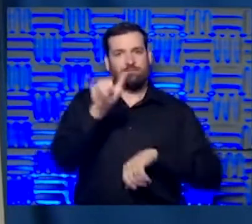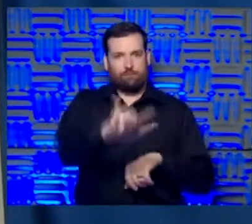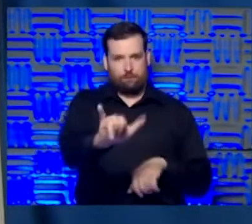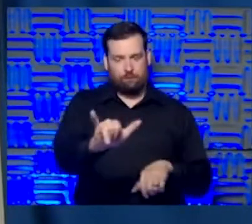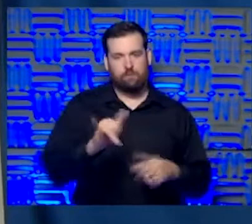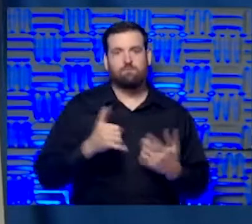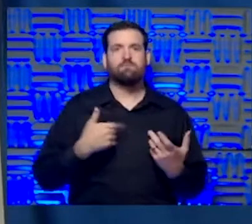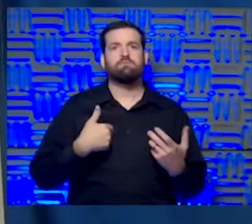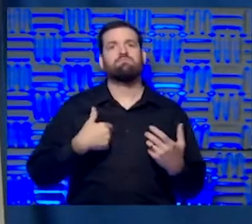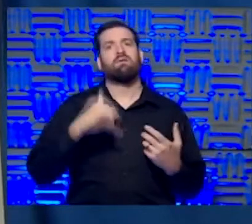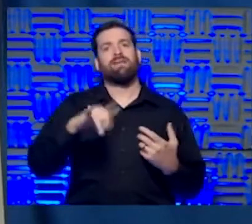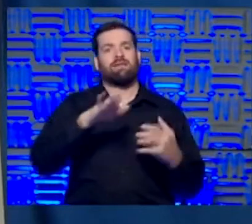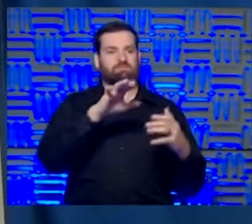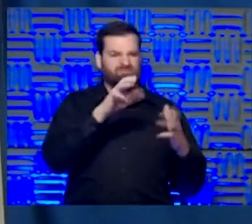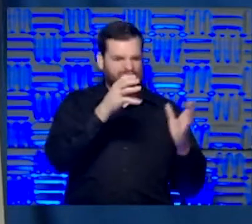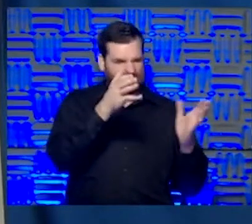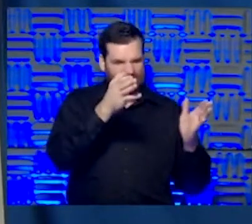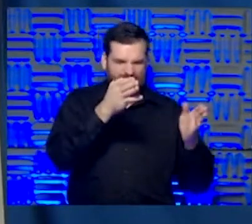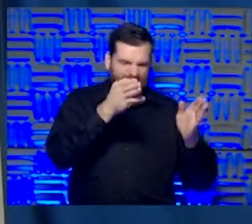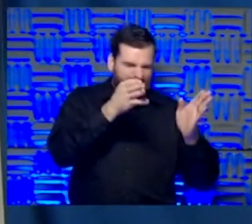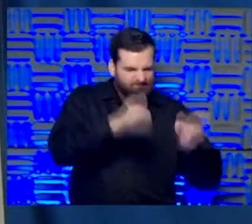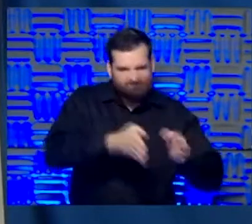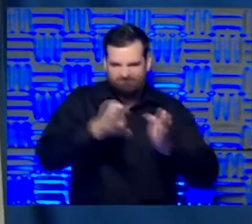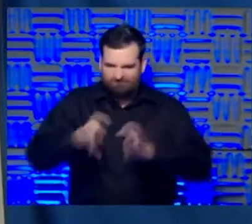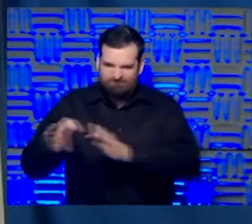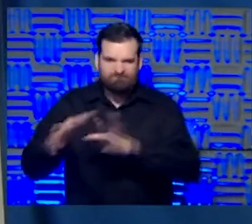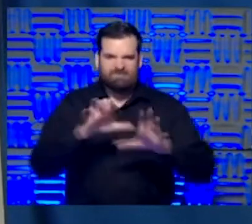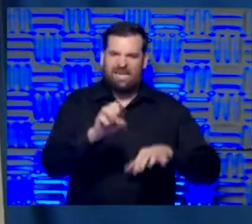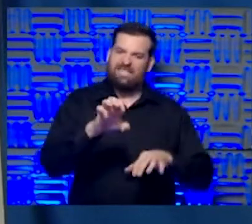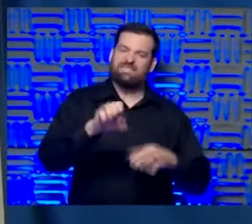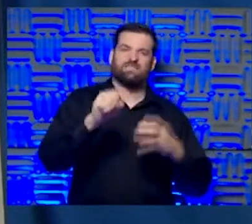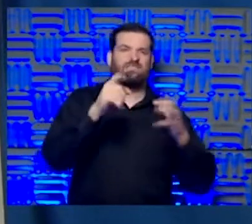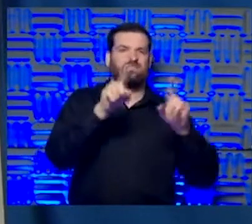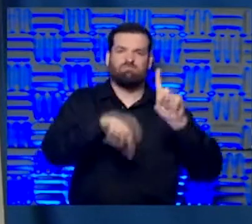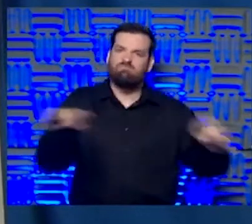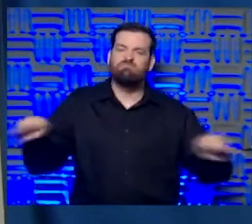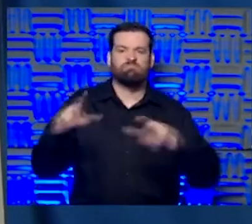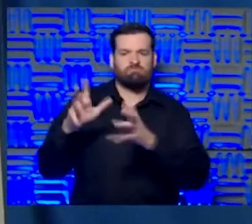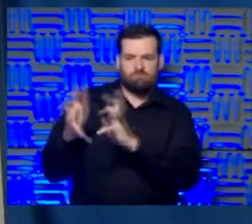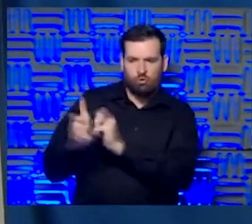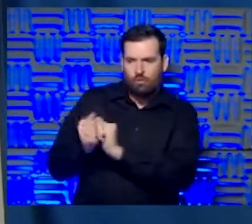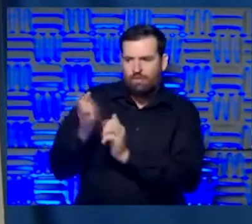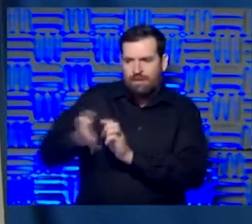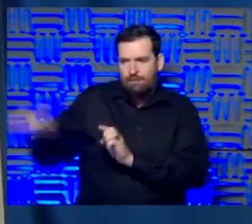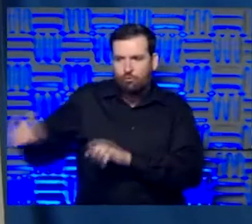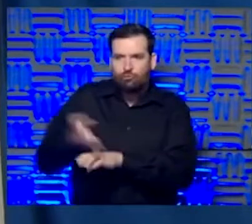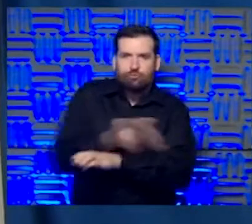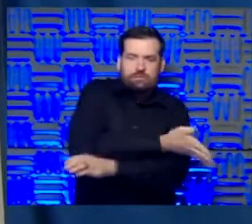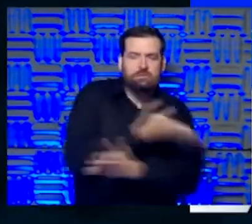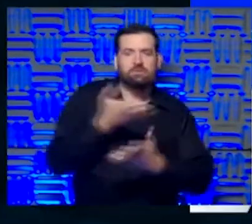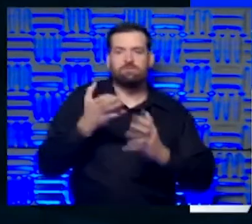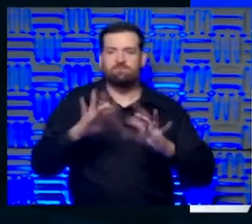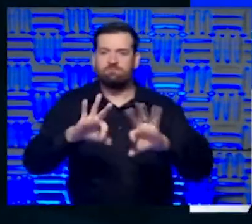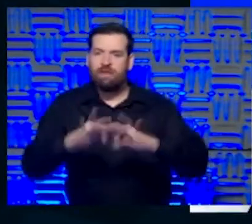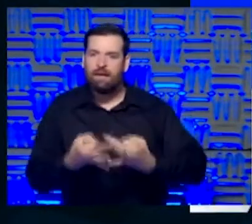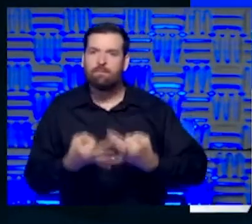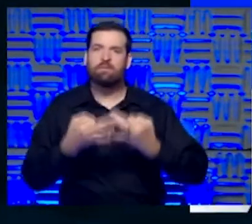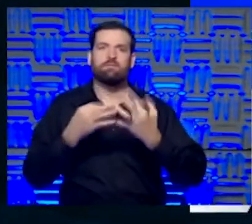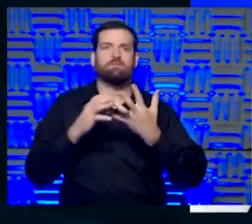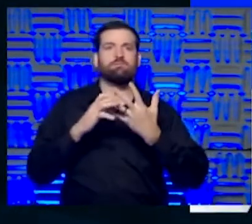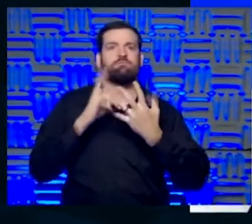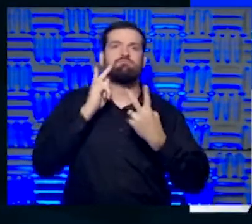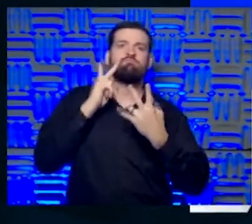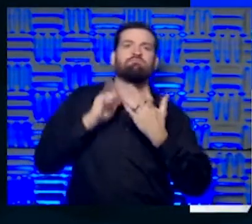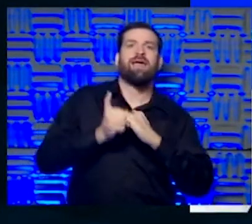going to be that case by case, talking with your neighbors or your family members to see how you can